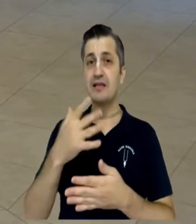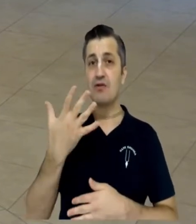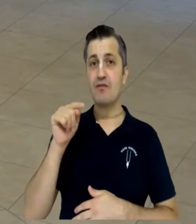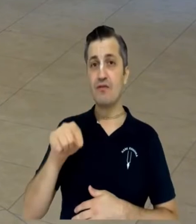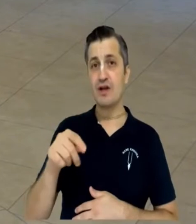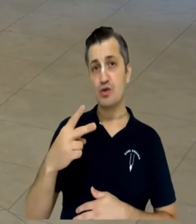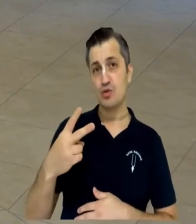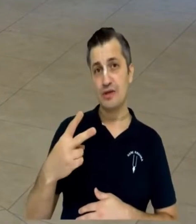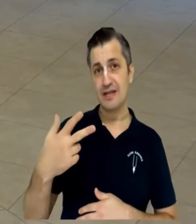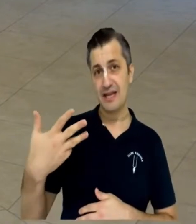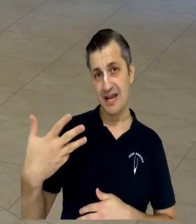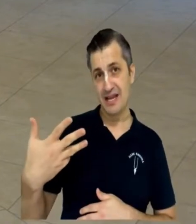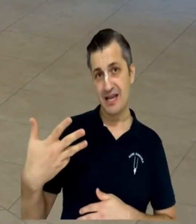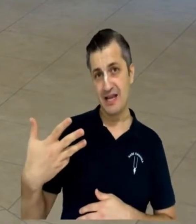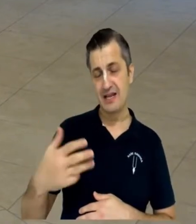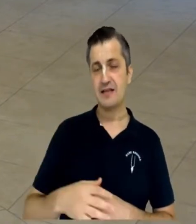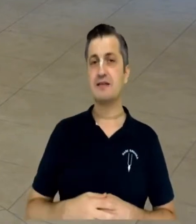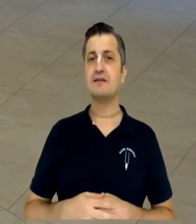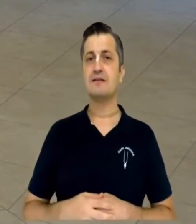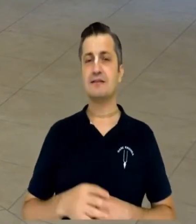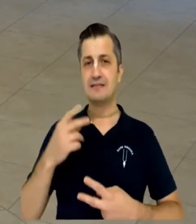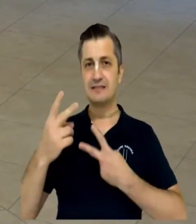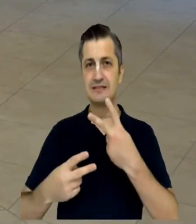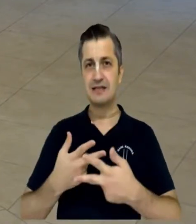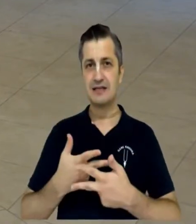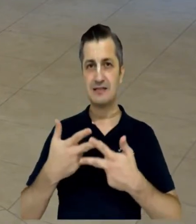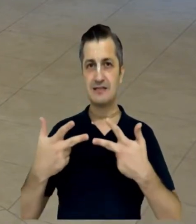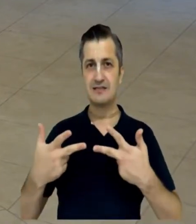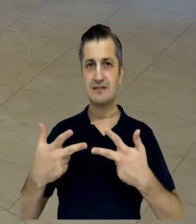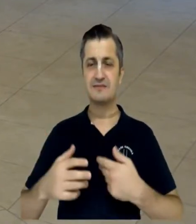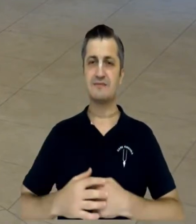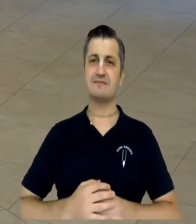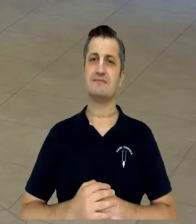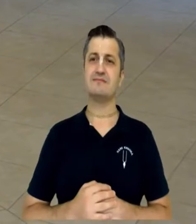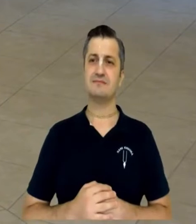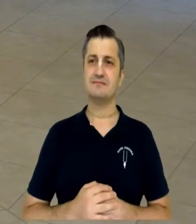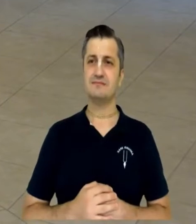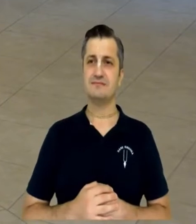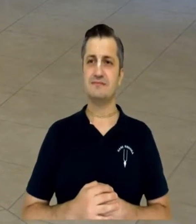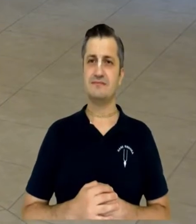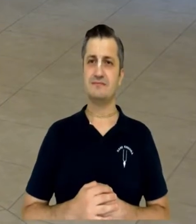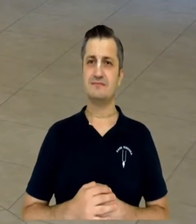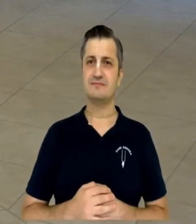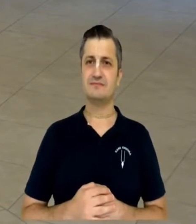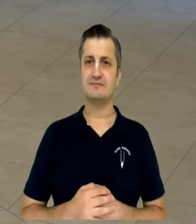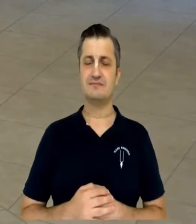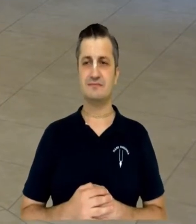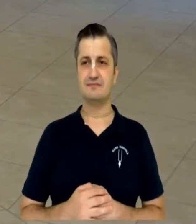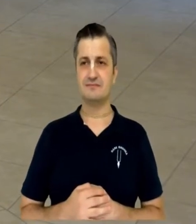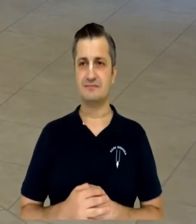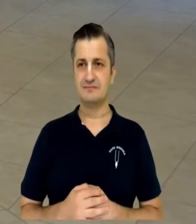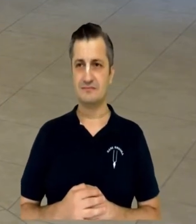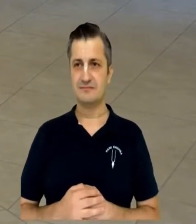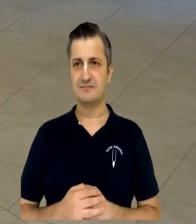says, Bhuktaram yakatapasam sarva loka maheshwaram sukhidam sarva